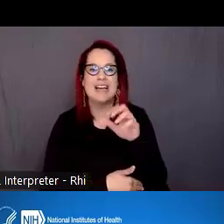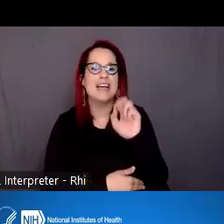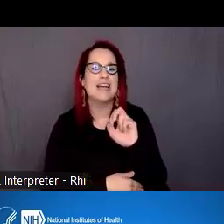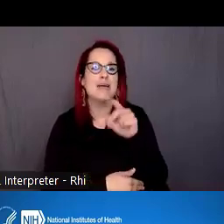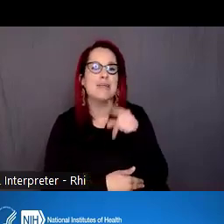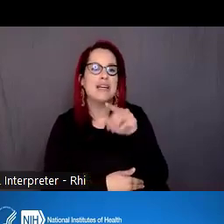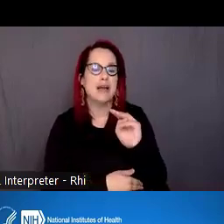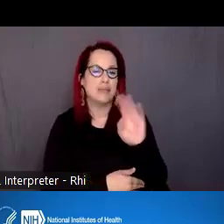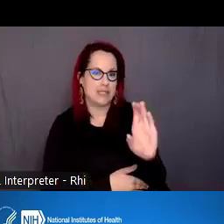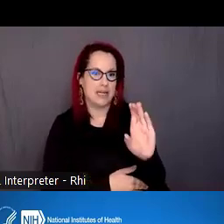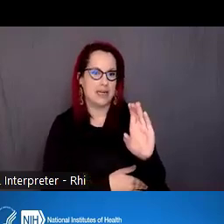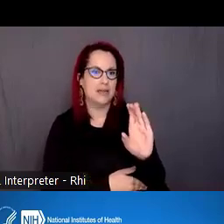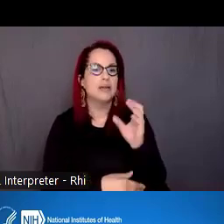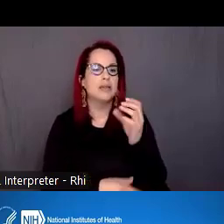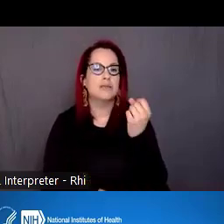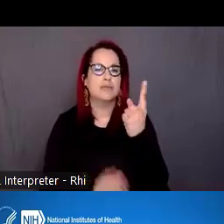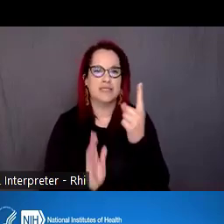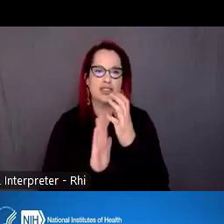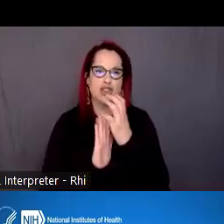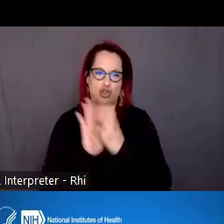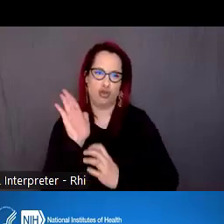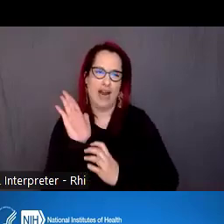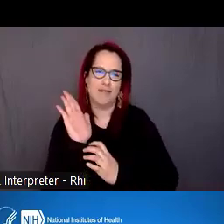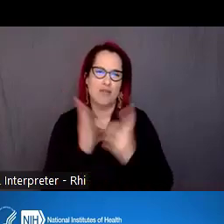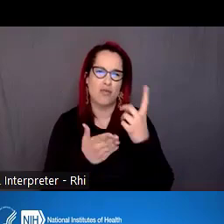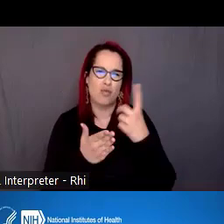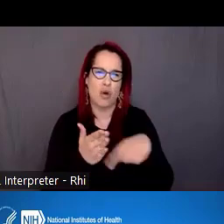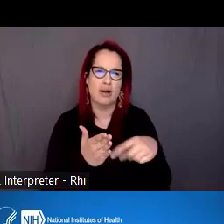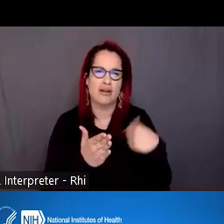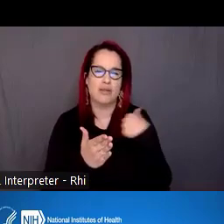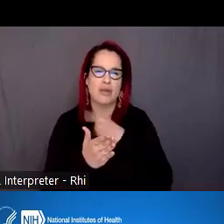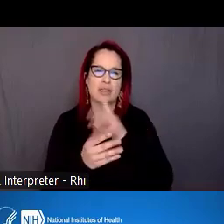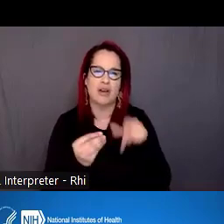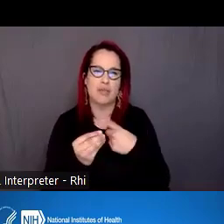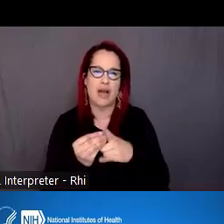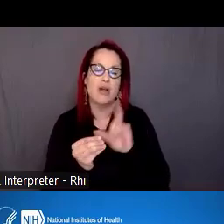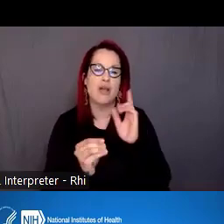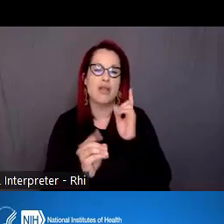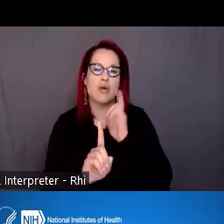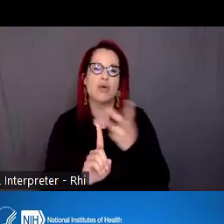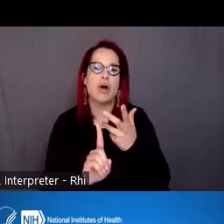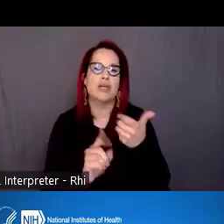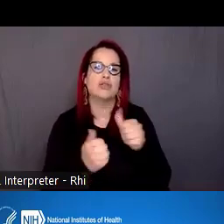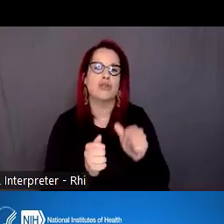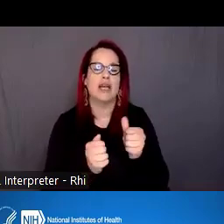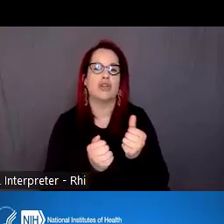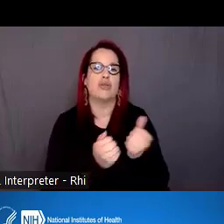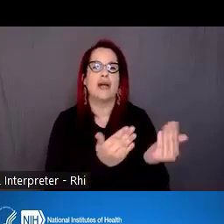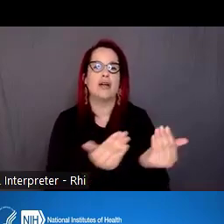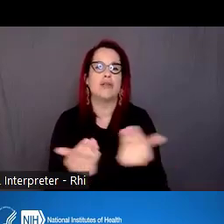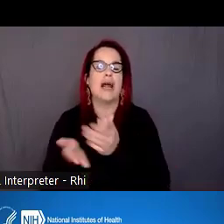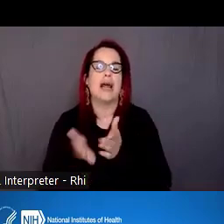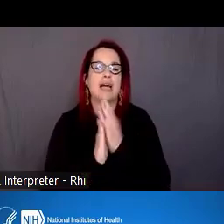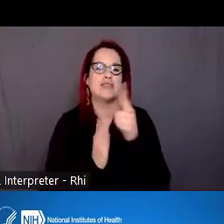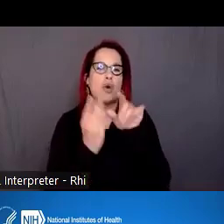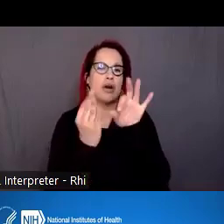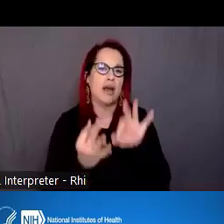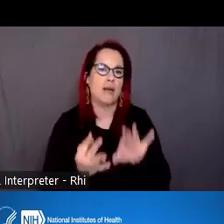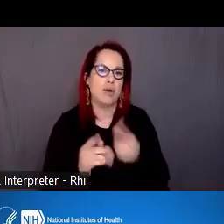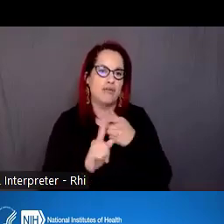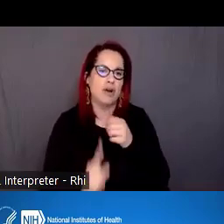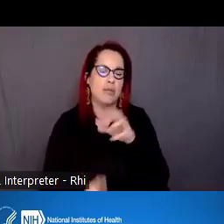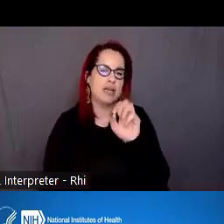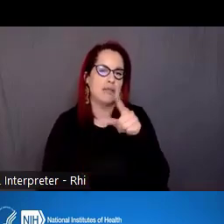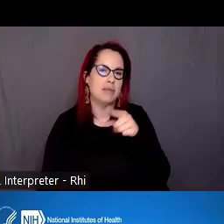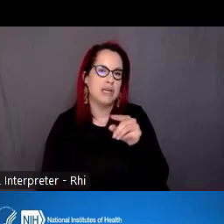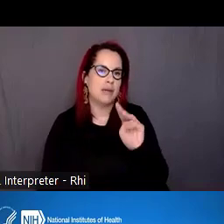draft guidance, because what was presented was really with the goal of soliciting input from EPMC members.